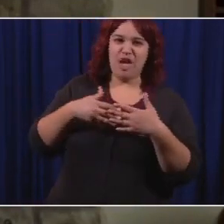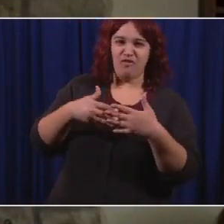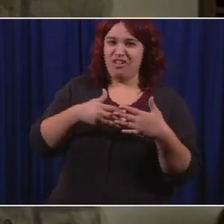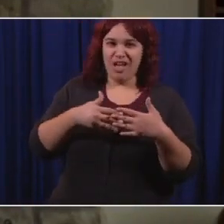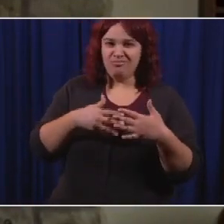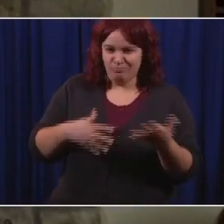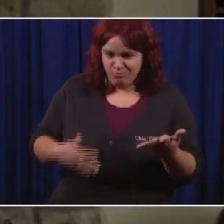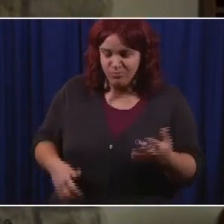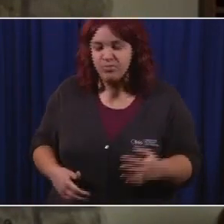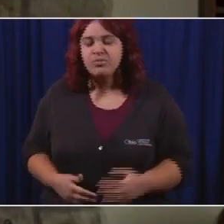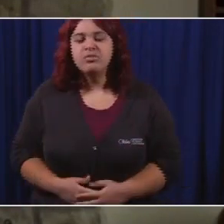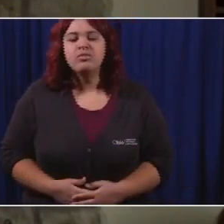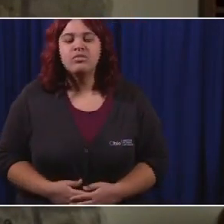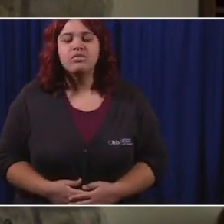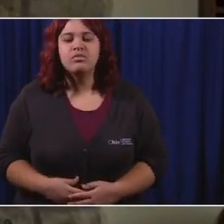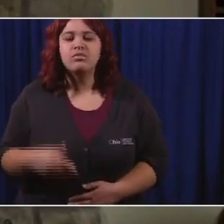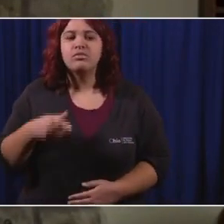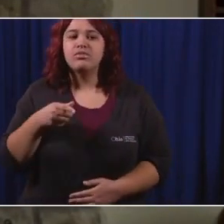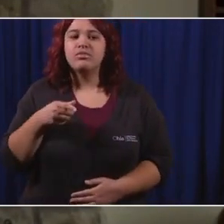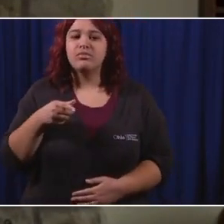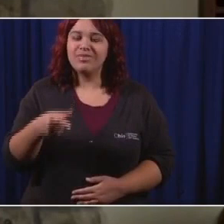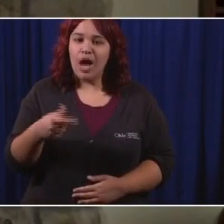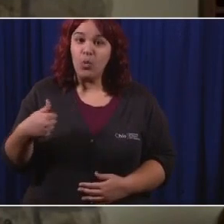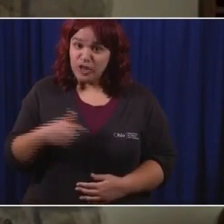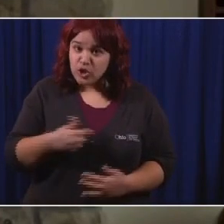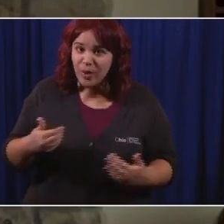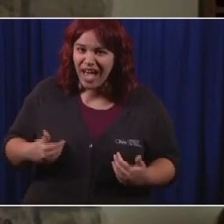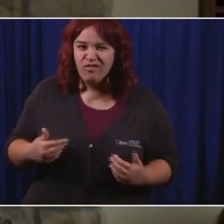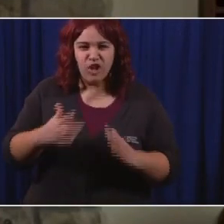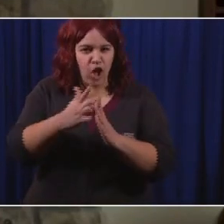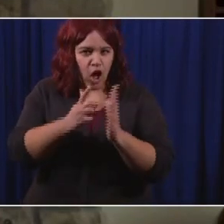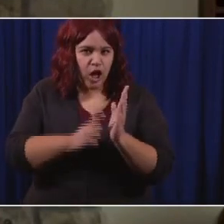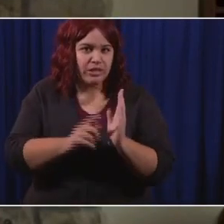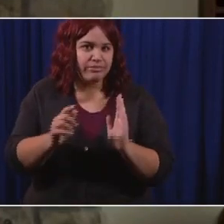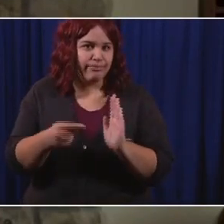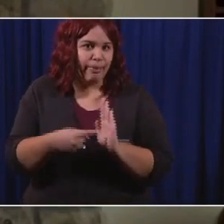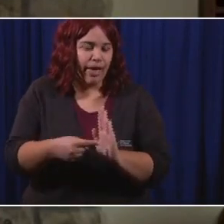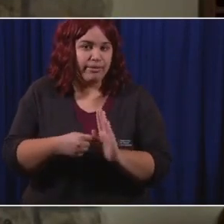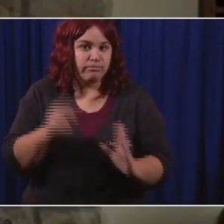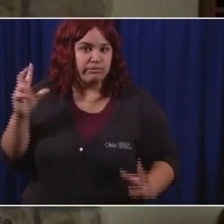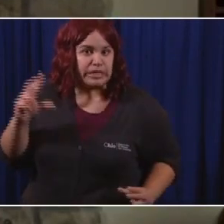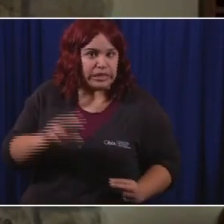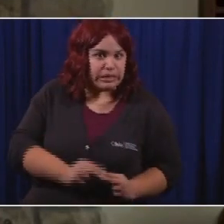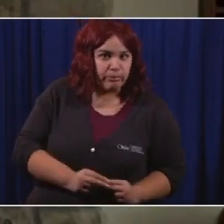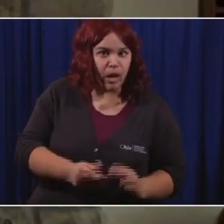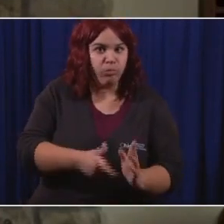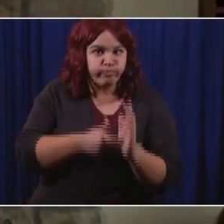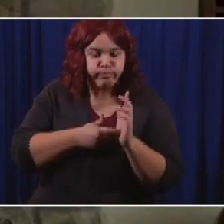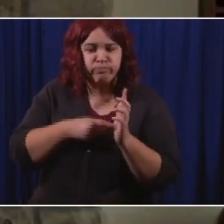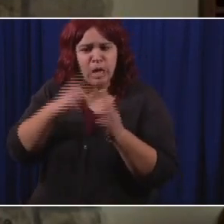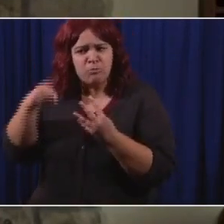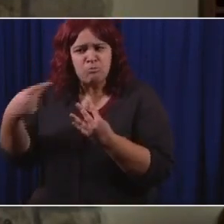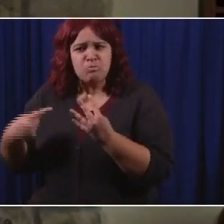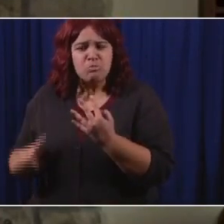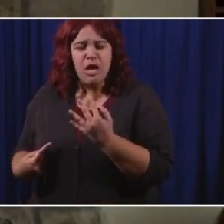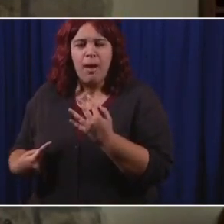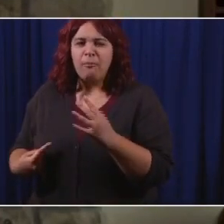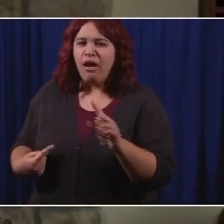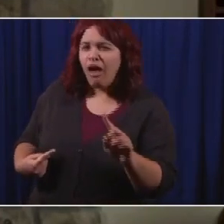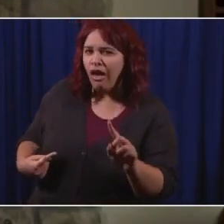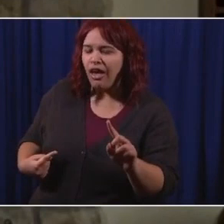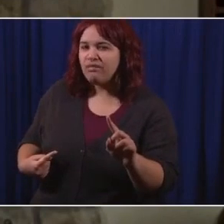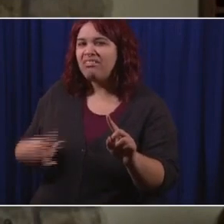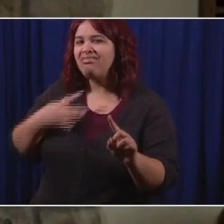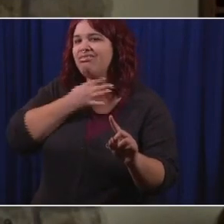behavior. You said last week, quote, it's time to get serious. So my question is, why can't you and the Ohio legislature get serious and approve a law